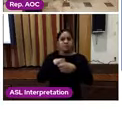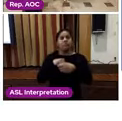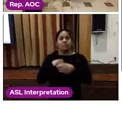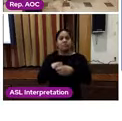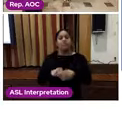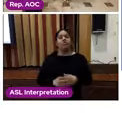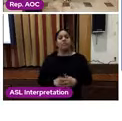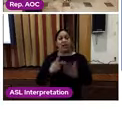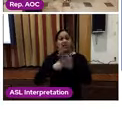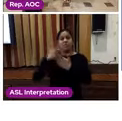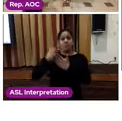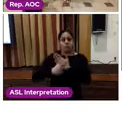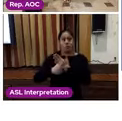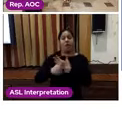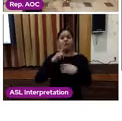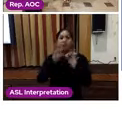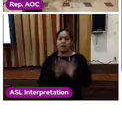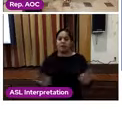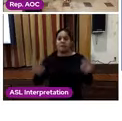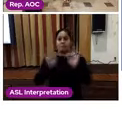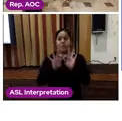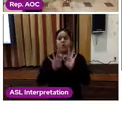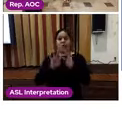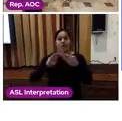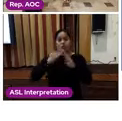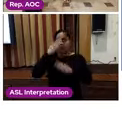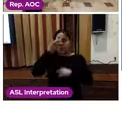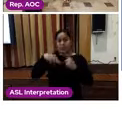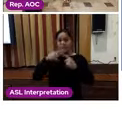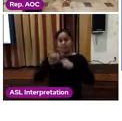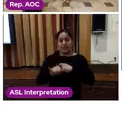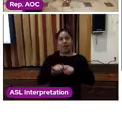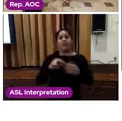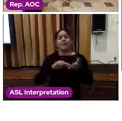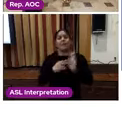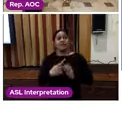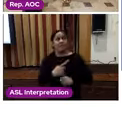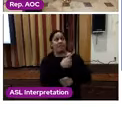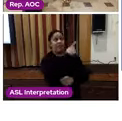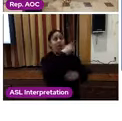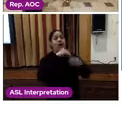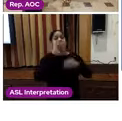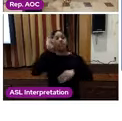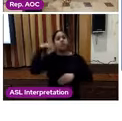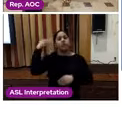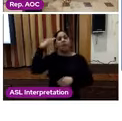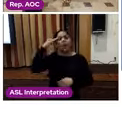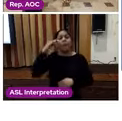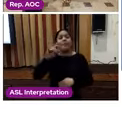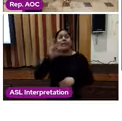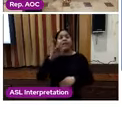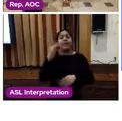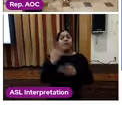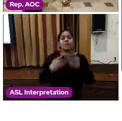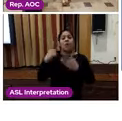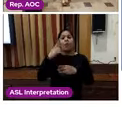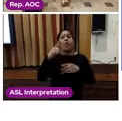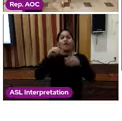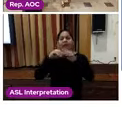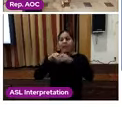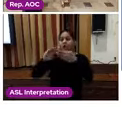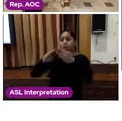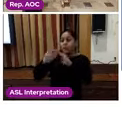knows about this. So what happens at Jacoby is that if someone in our community is admitted to Jacoby